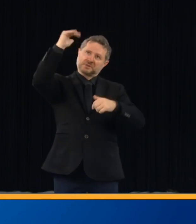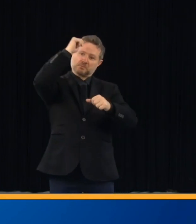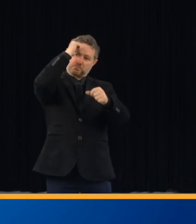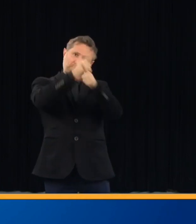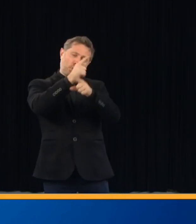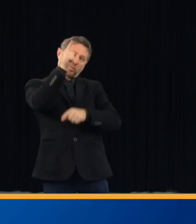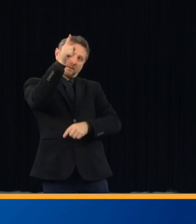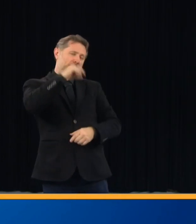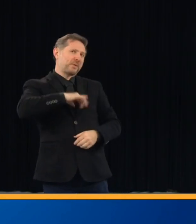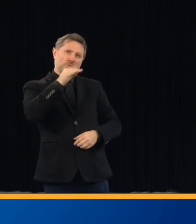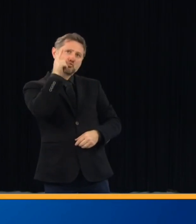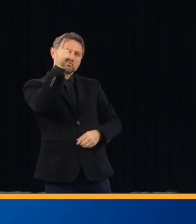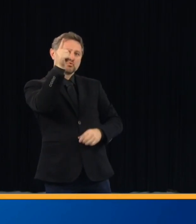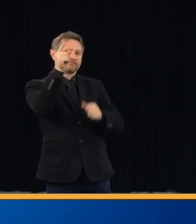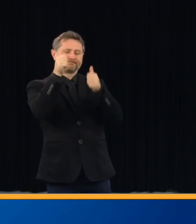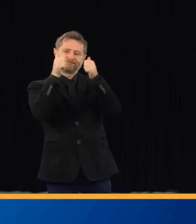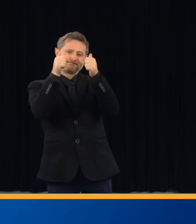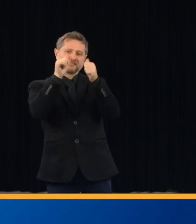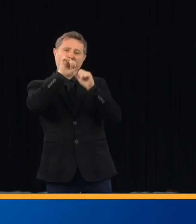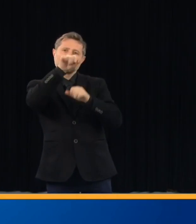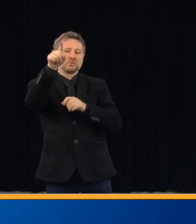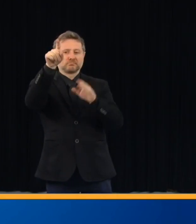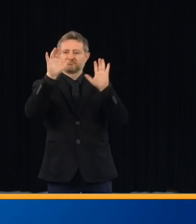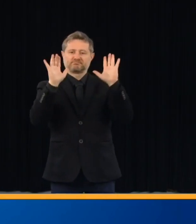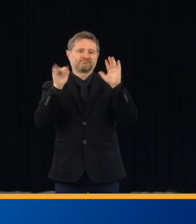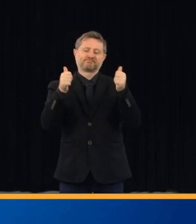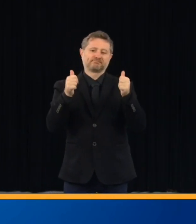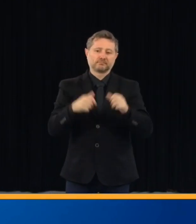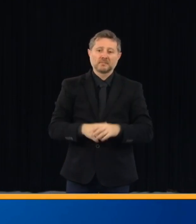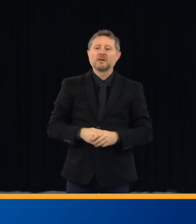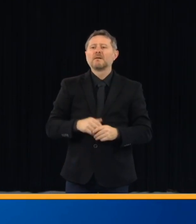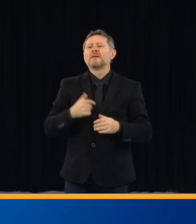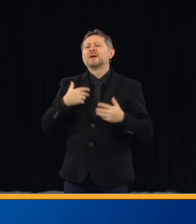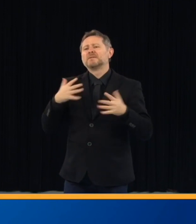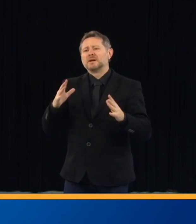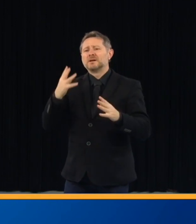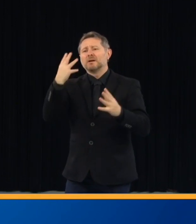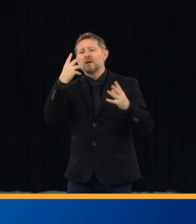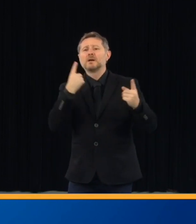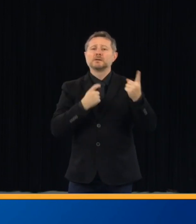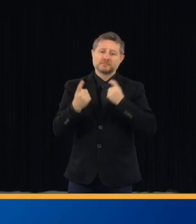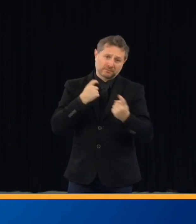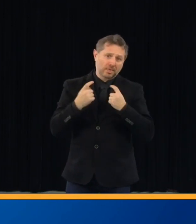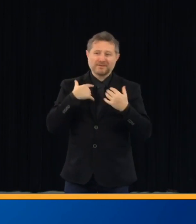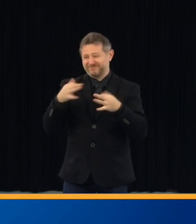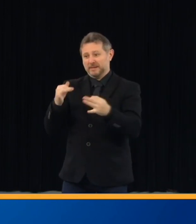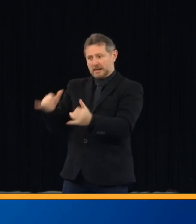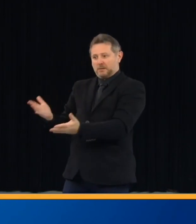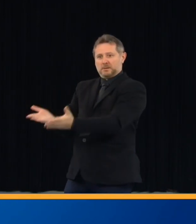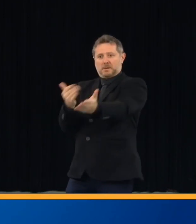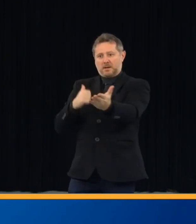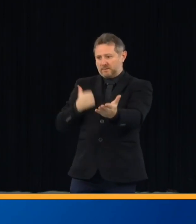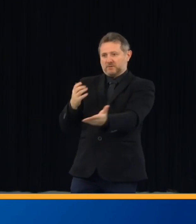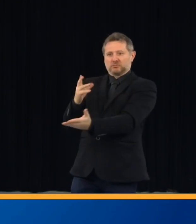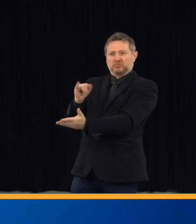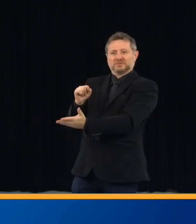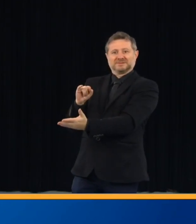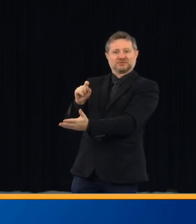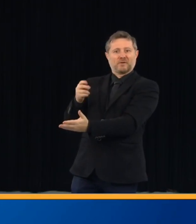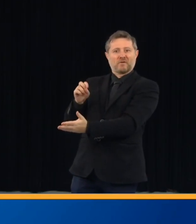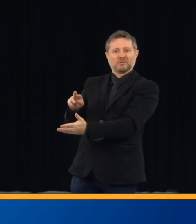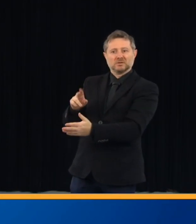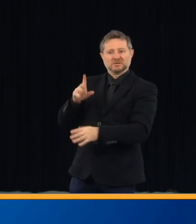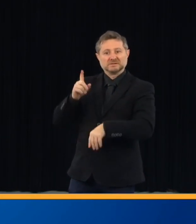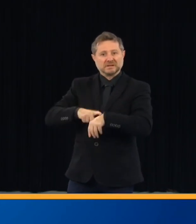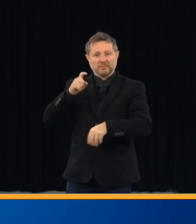look, I've said at this briefing, this is a transformative moment for the state, for the